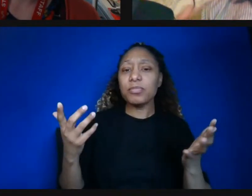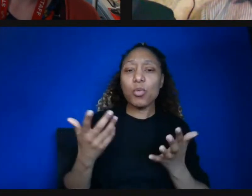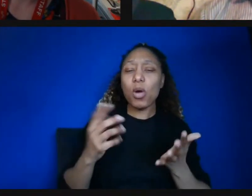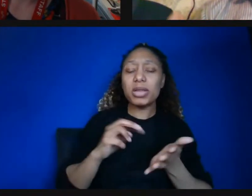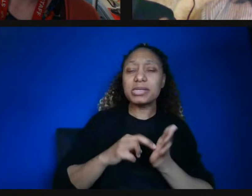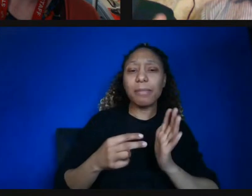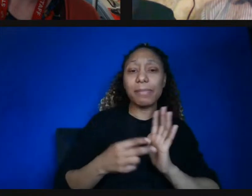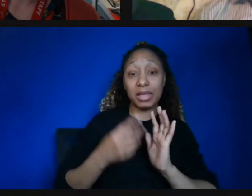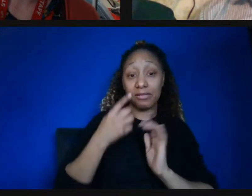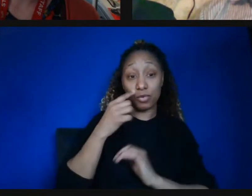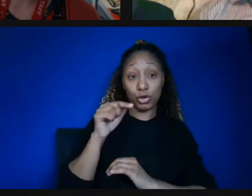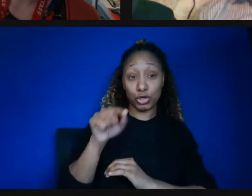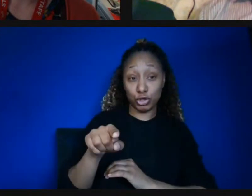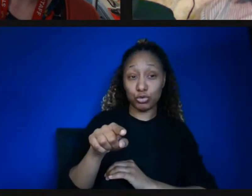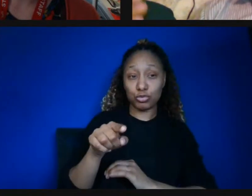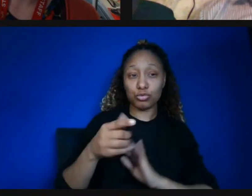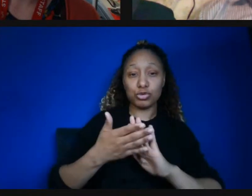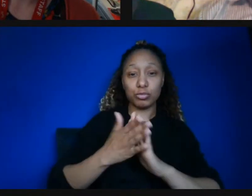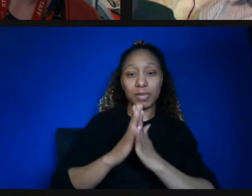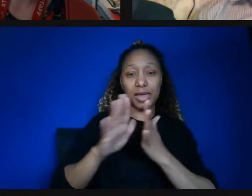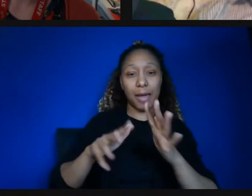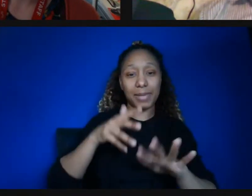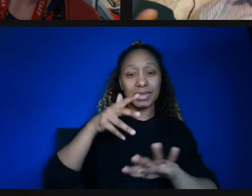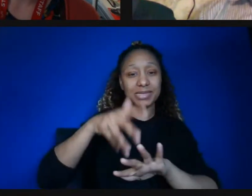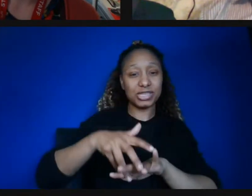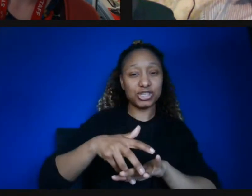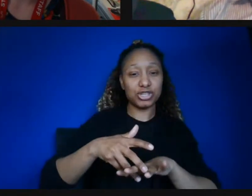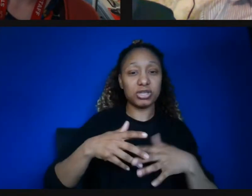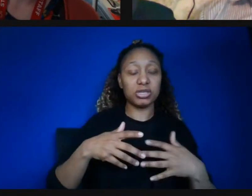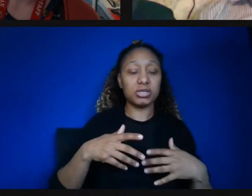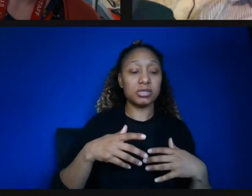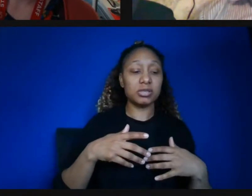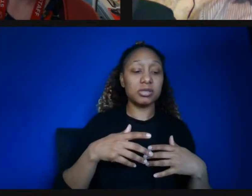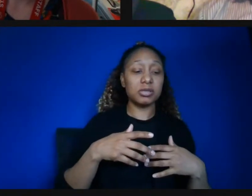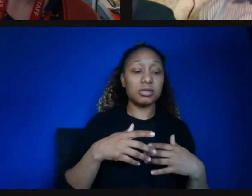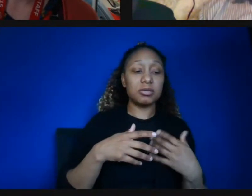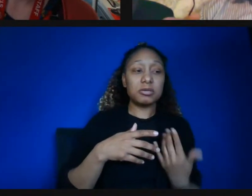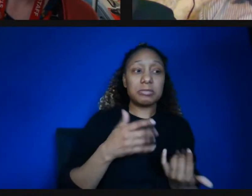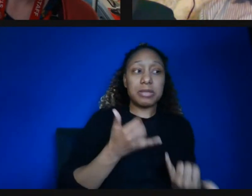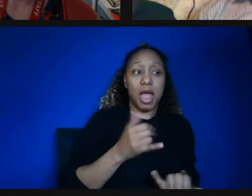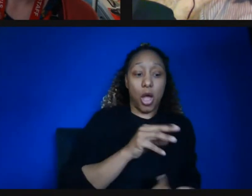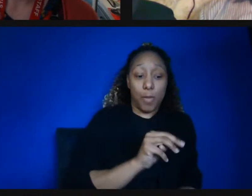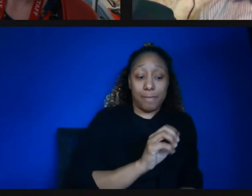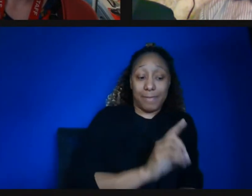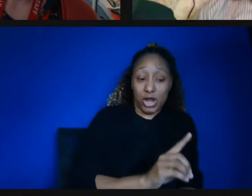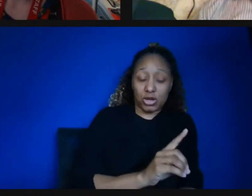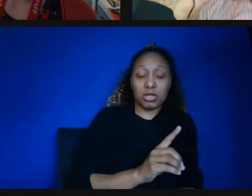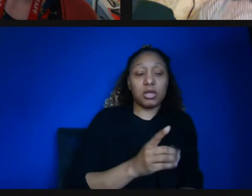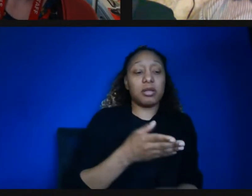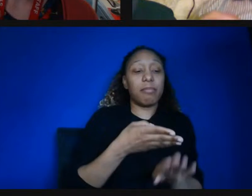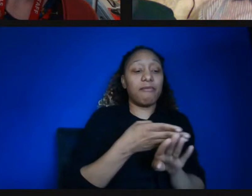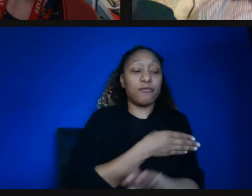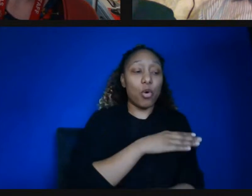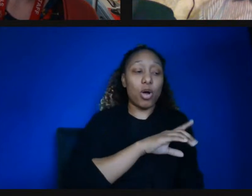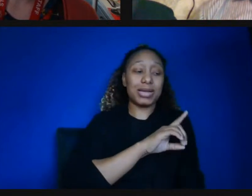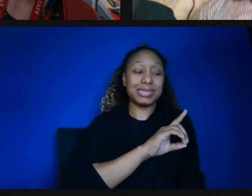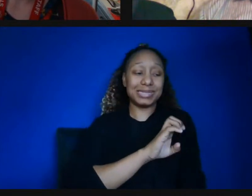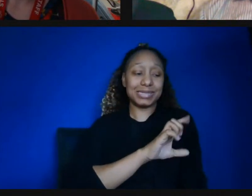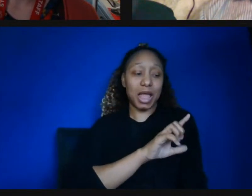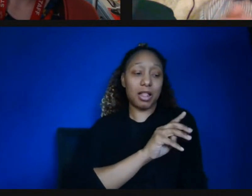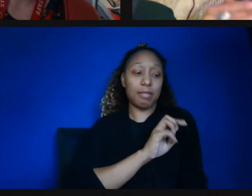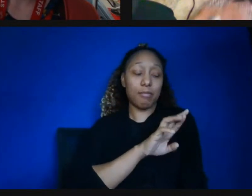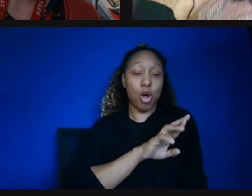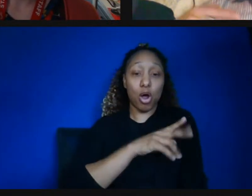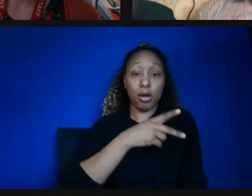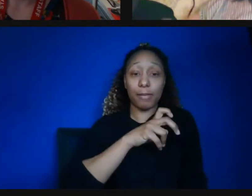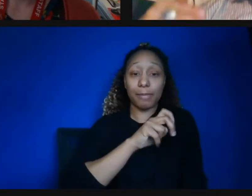mean for you to be indigenous in what is now Maryland or the Delmarva Peninsula? And originally, when we contact communities,